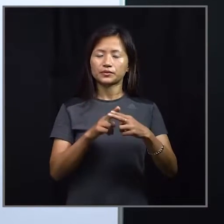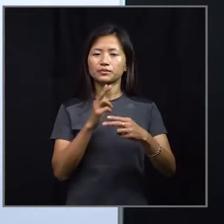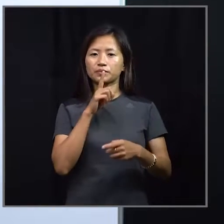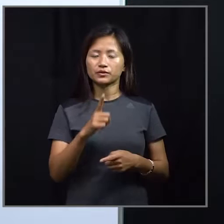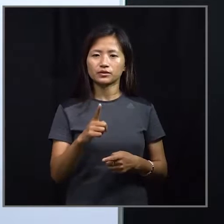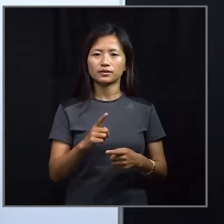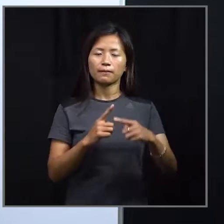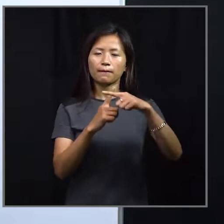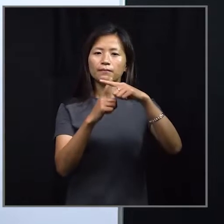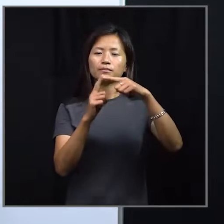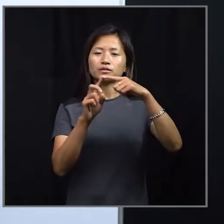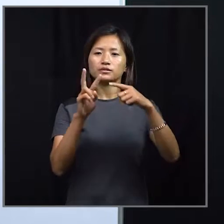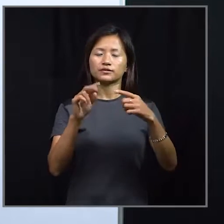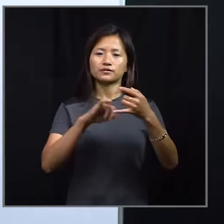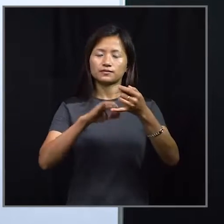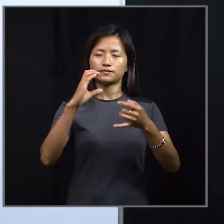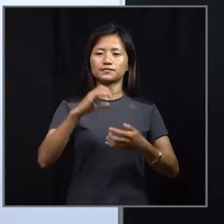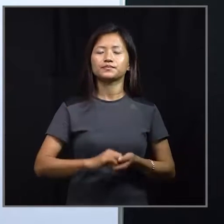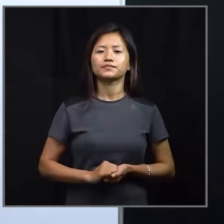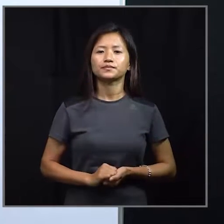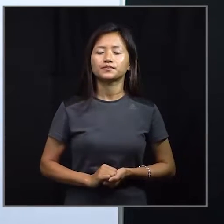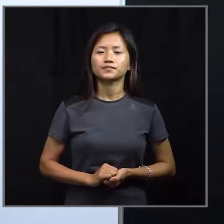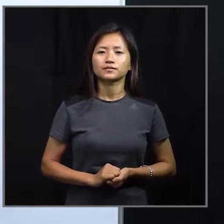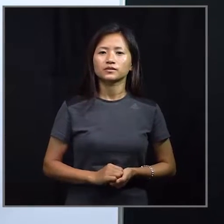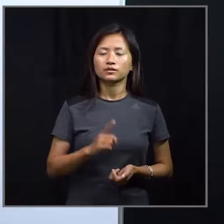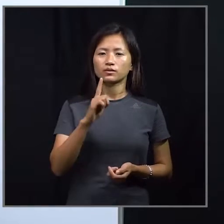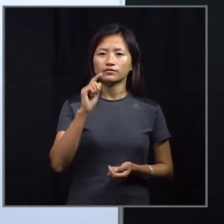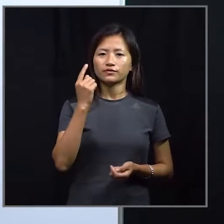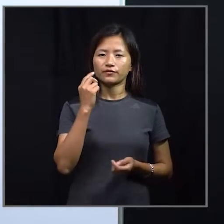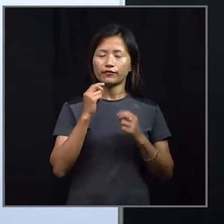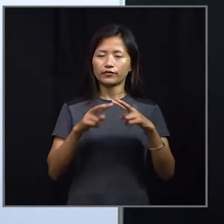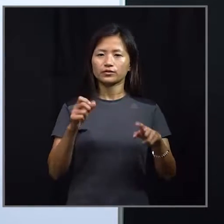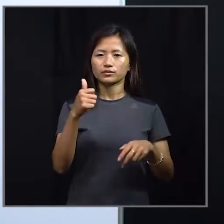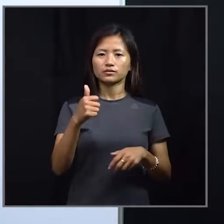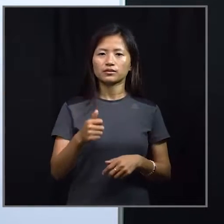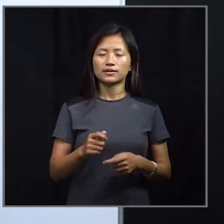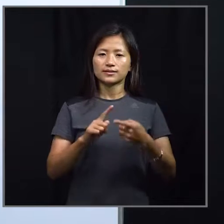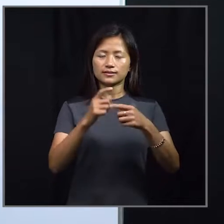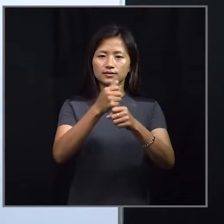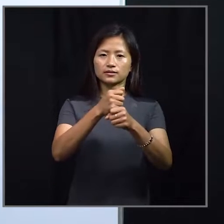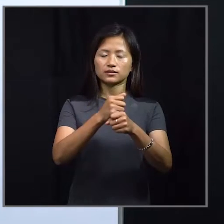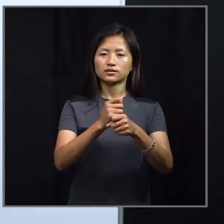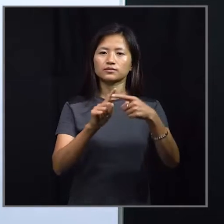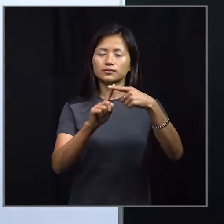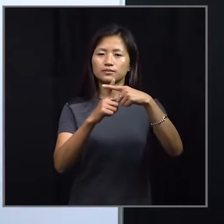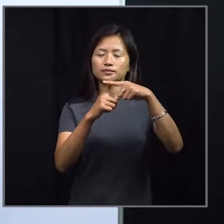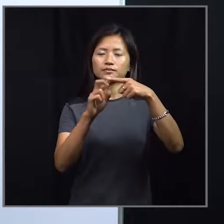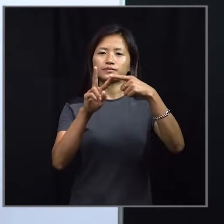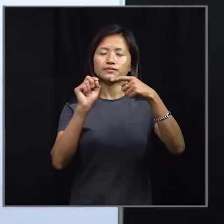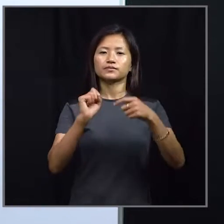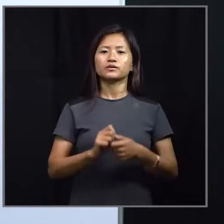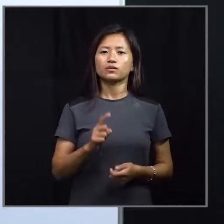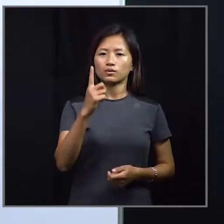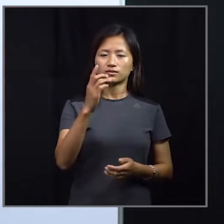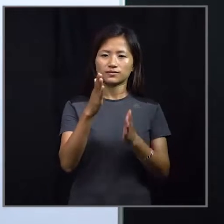science. Getting the point or not? So one very good example of positive economics is one